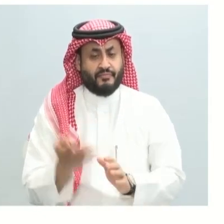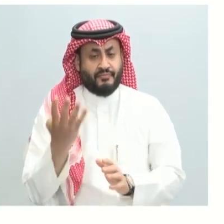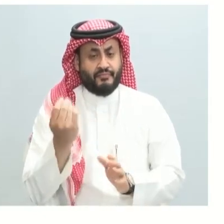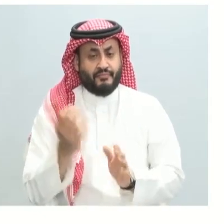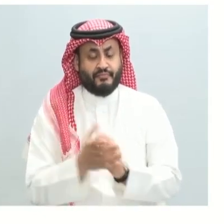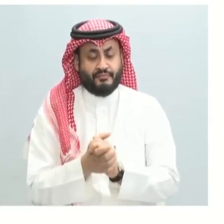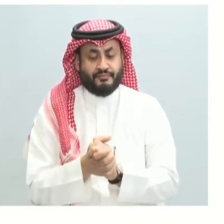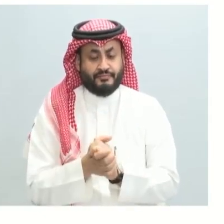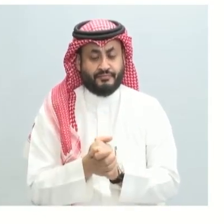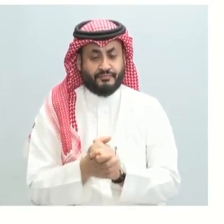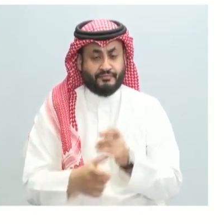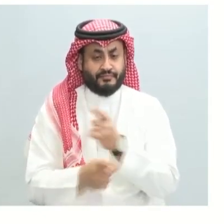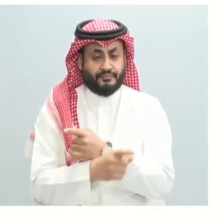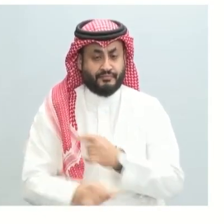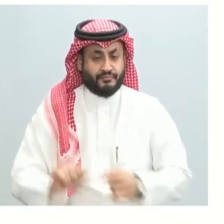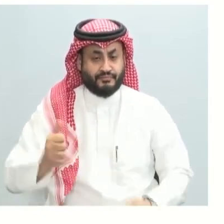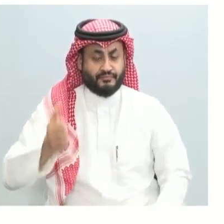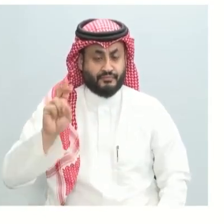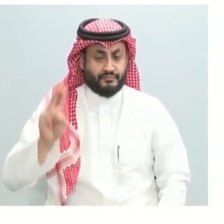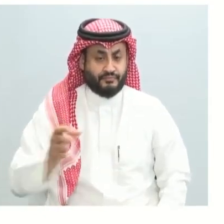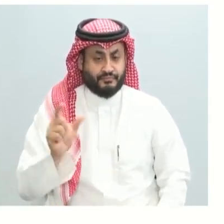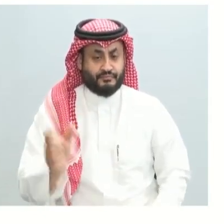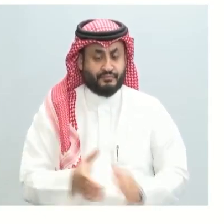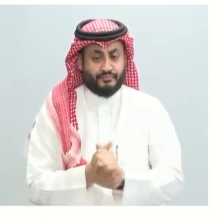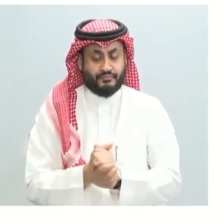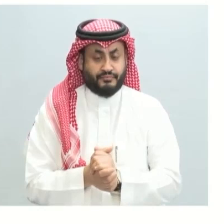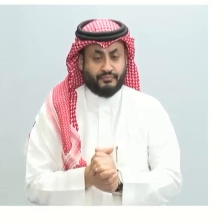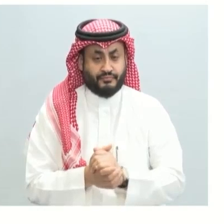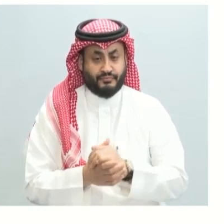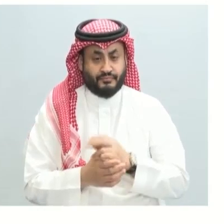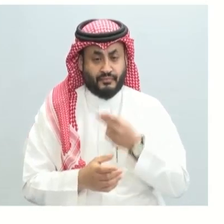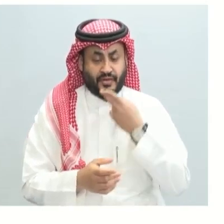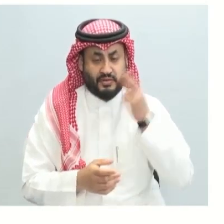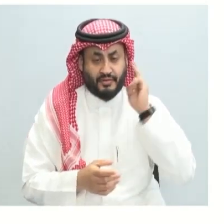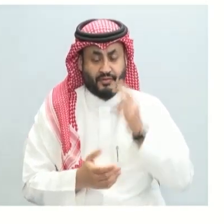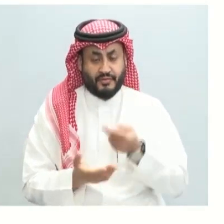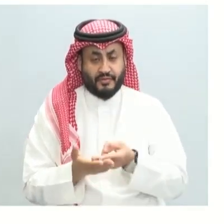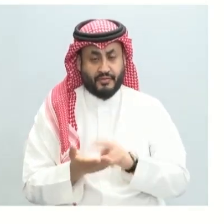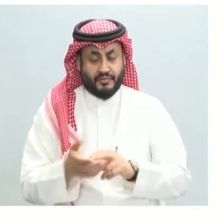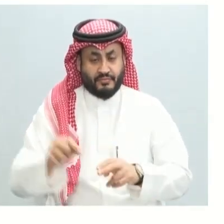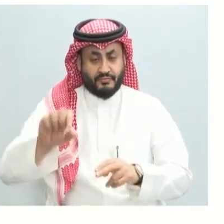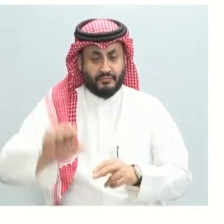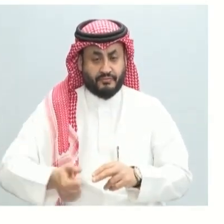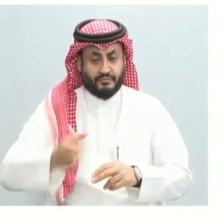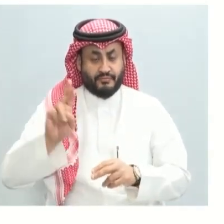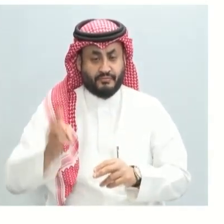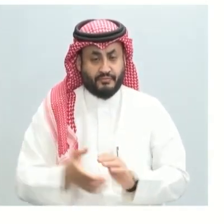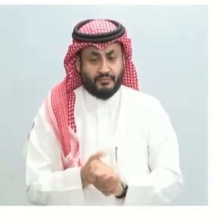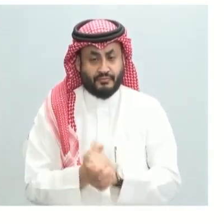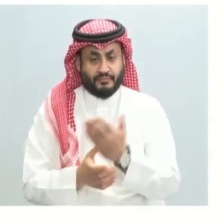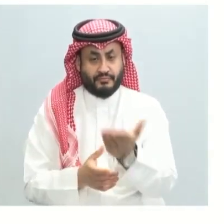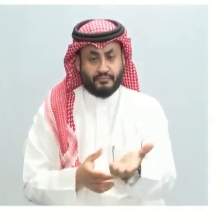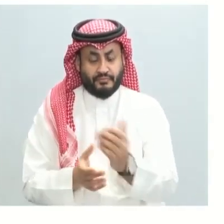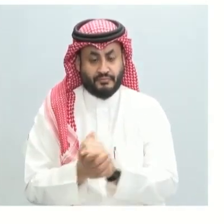14. This lesson will be presented by me, teacher Mazen Harbi, and the sign language by Mr. Fawaz